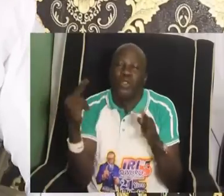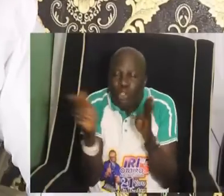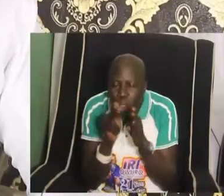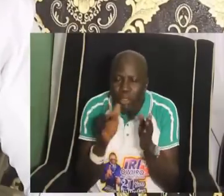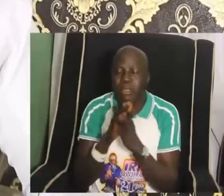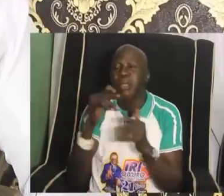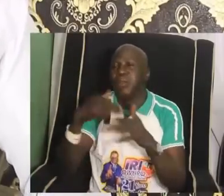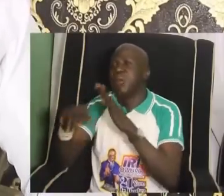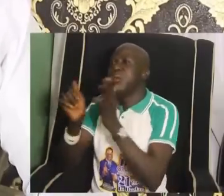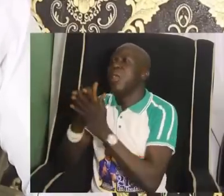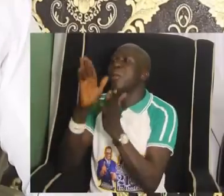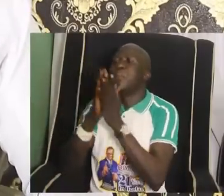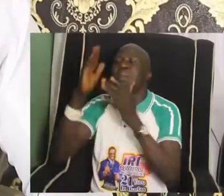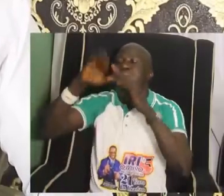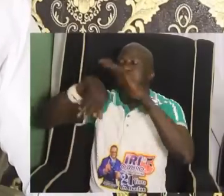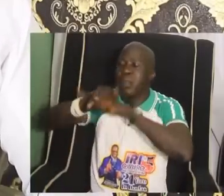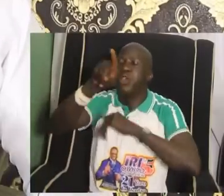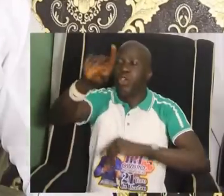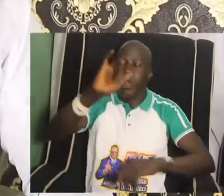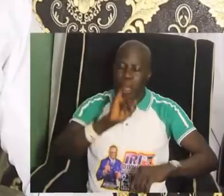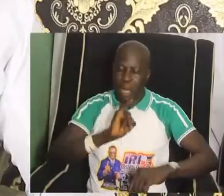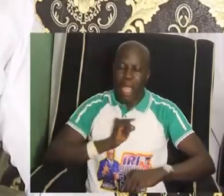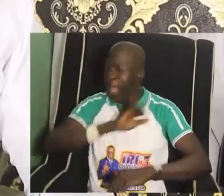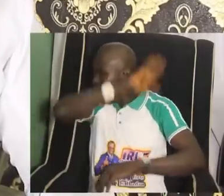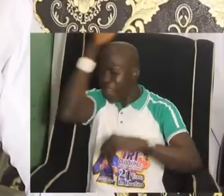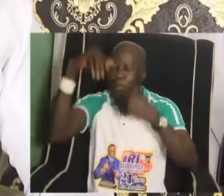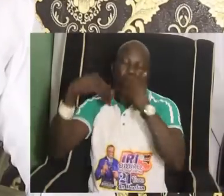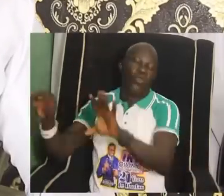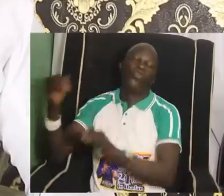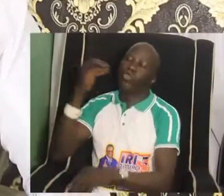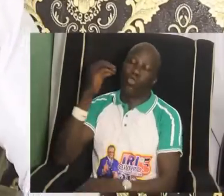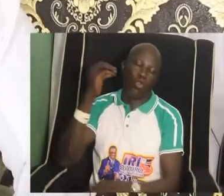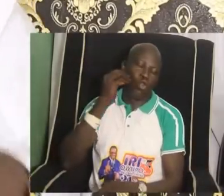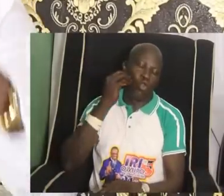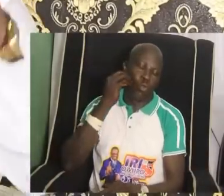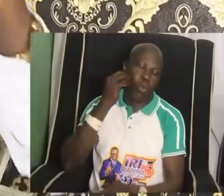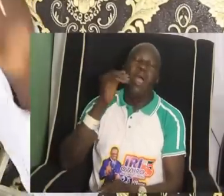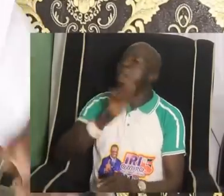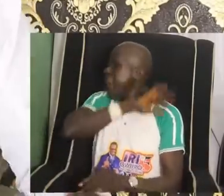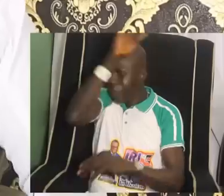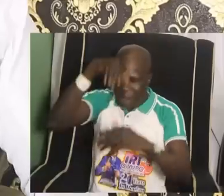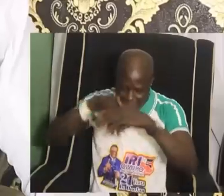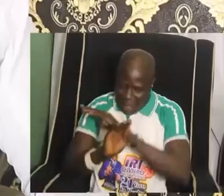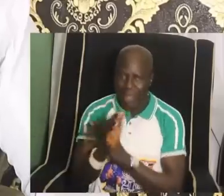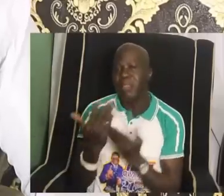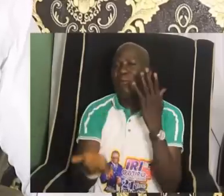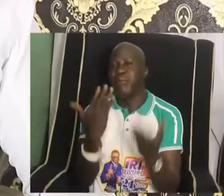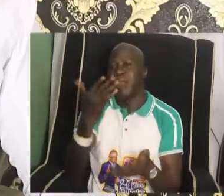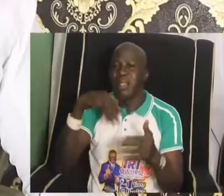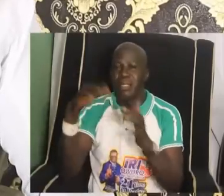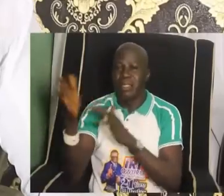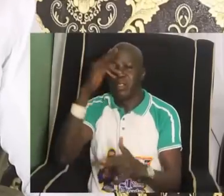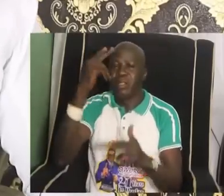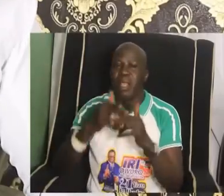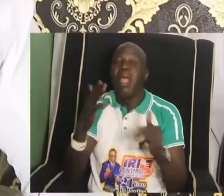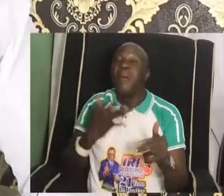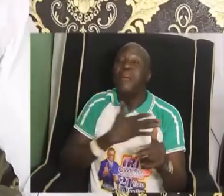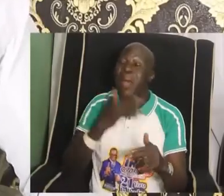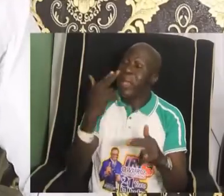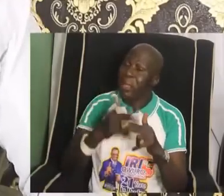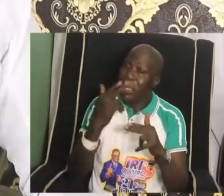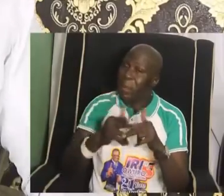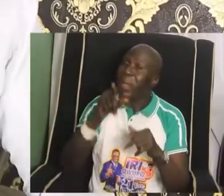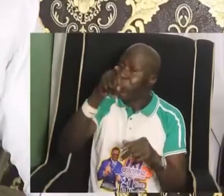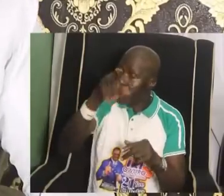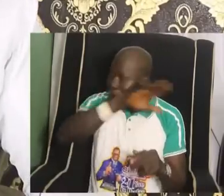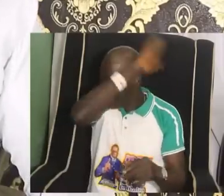long here. Mo gbàdúrà. You and I will not miss our home. We will not go to a fire in Jesus' name.